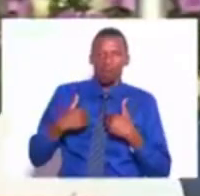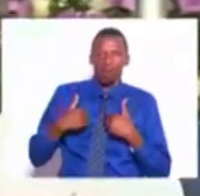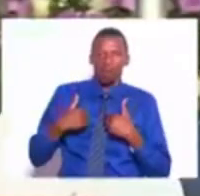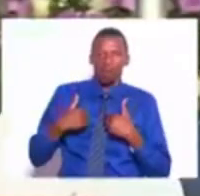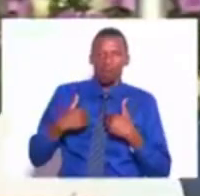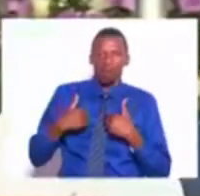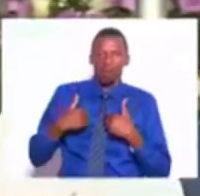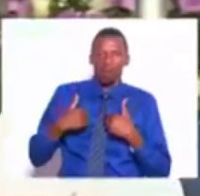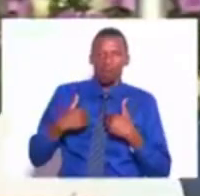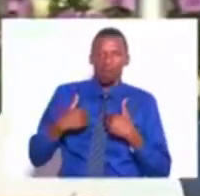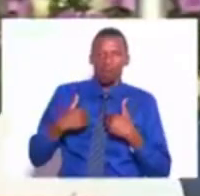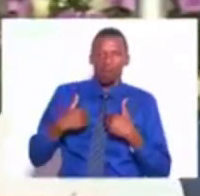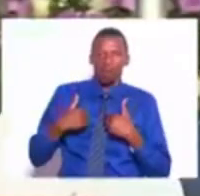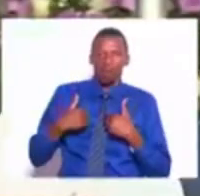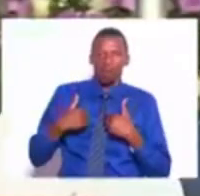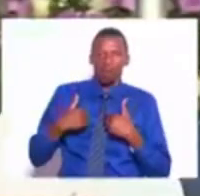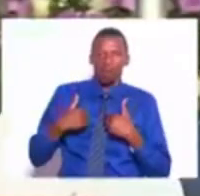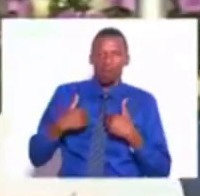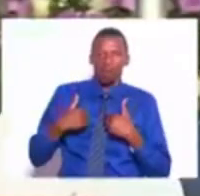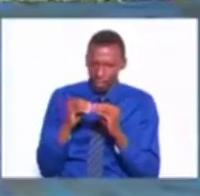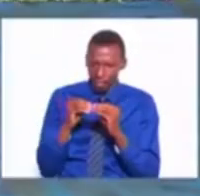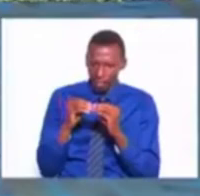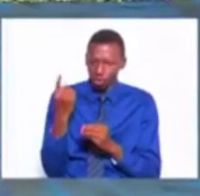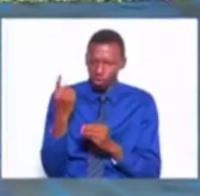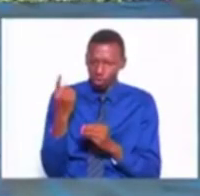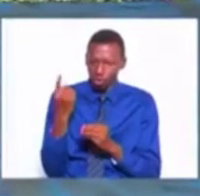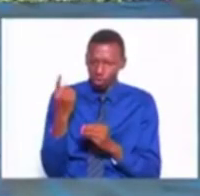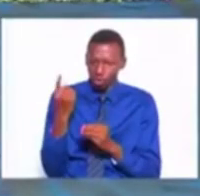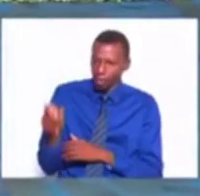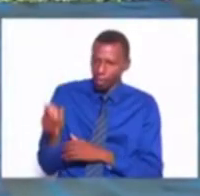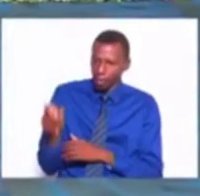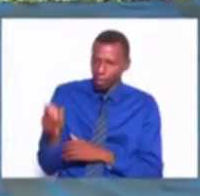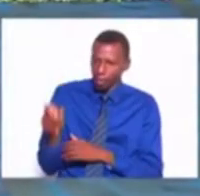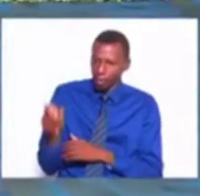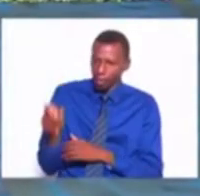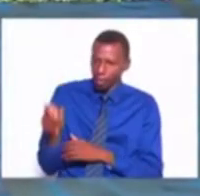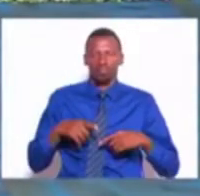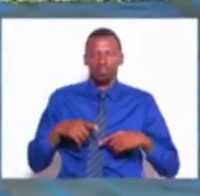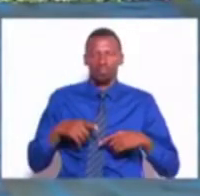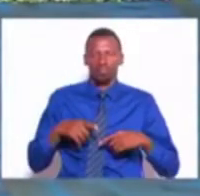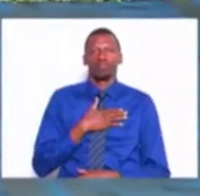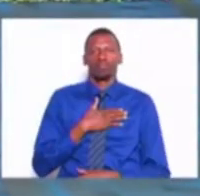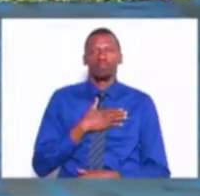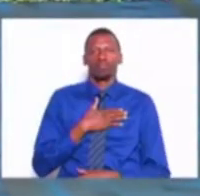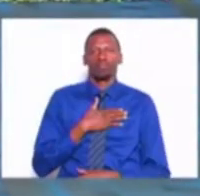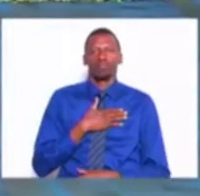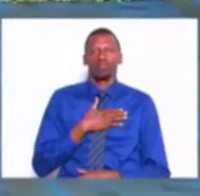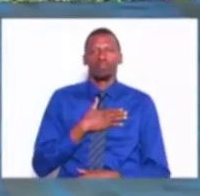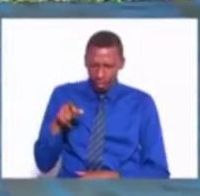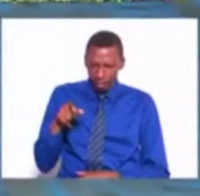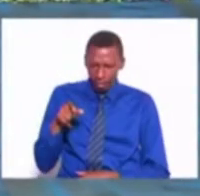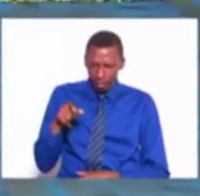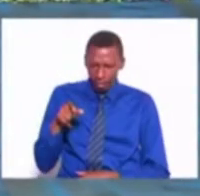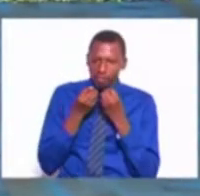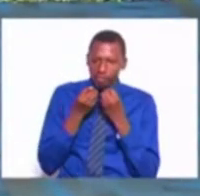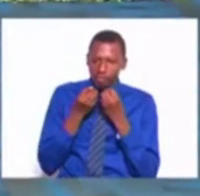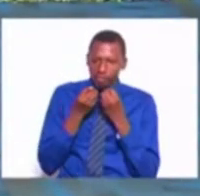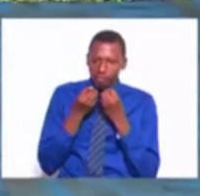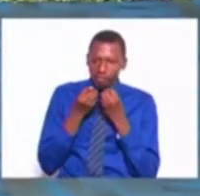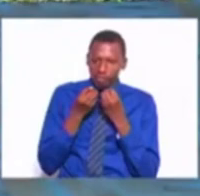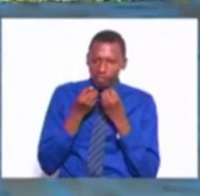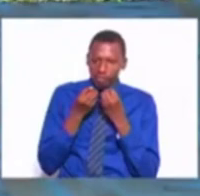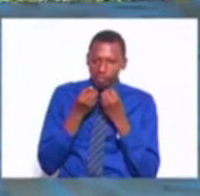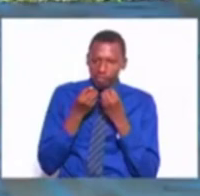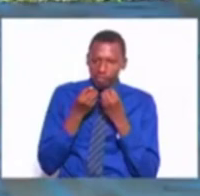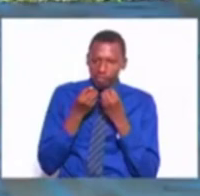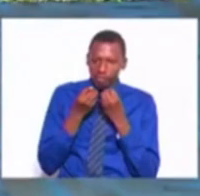I met only one person in my life who admitted before me after divorce. He said,